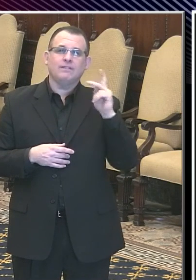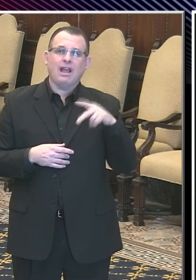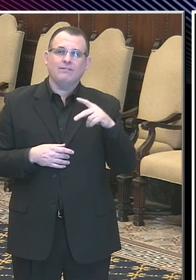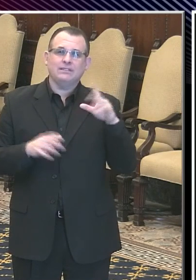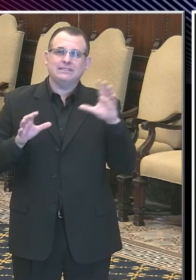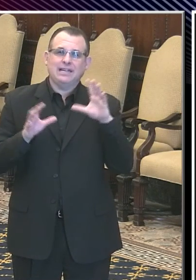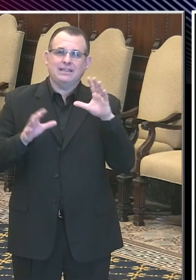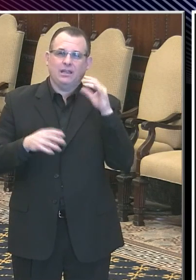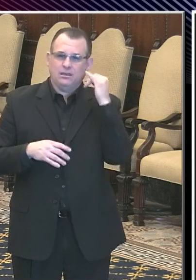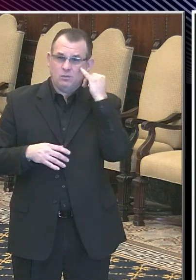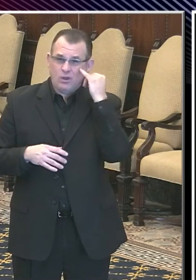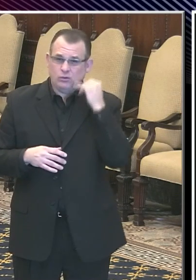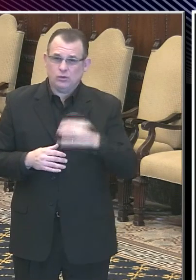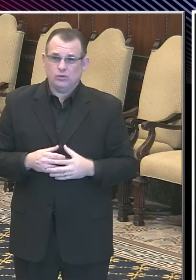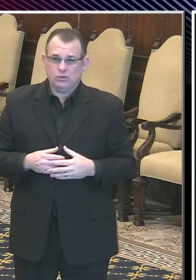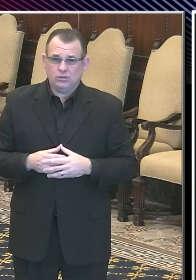budget.